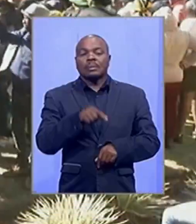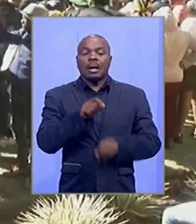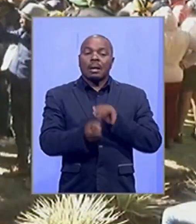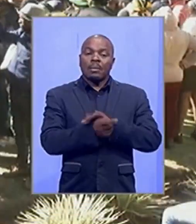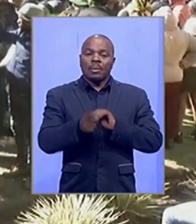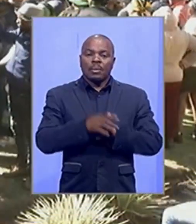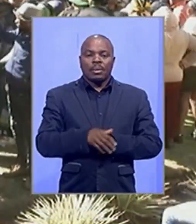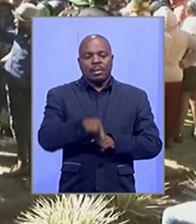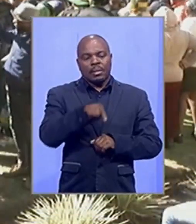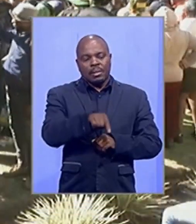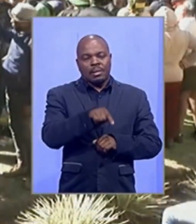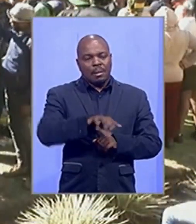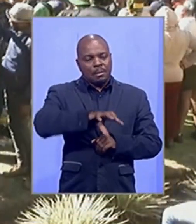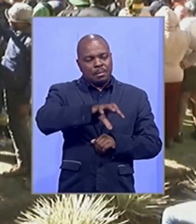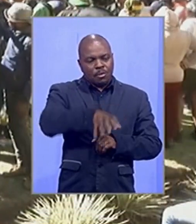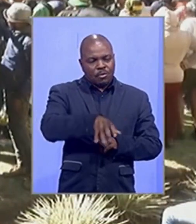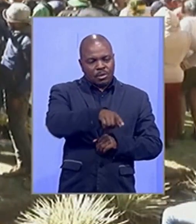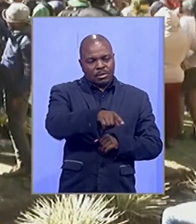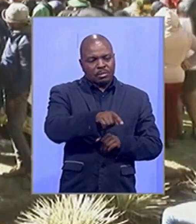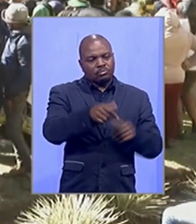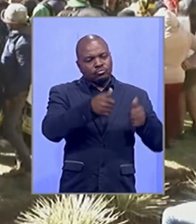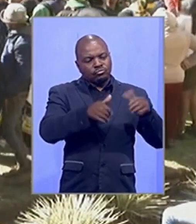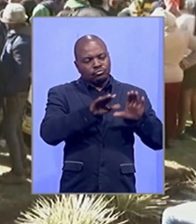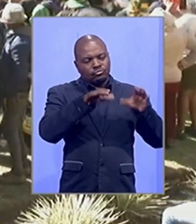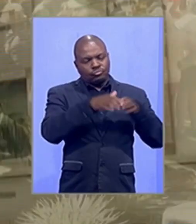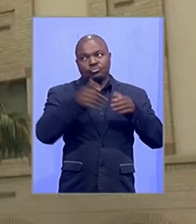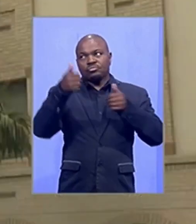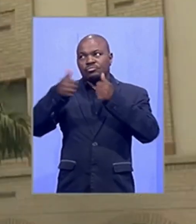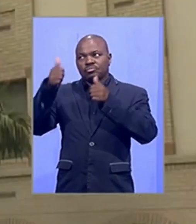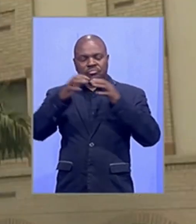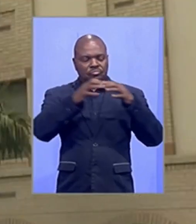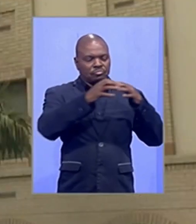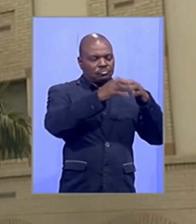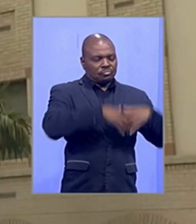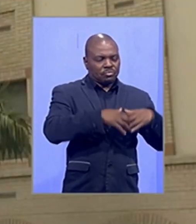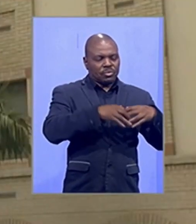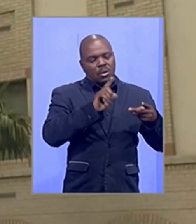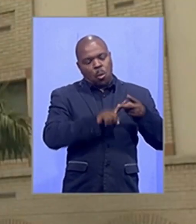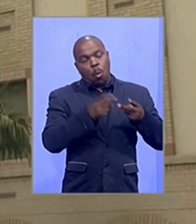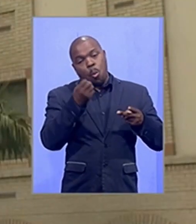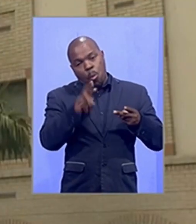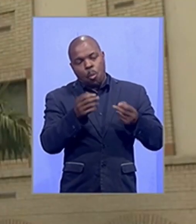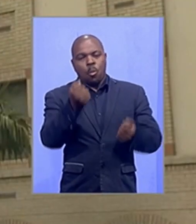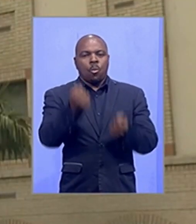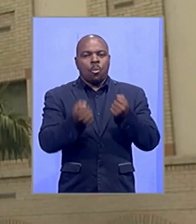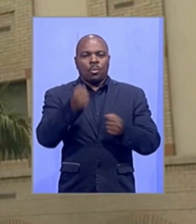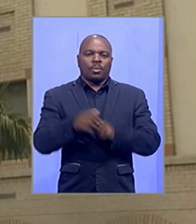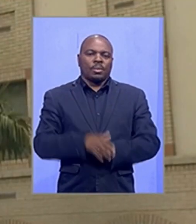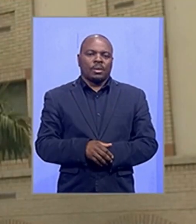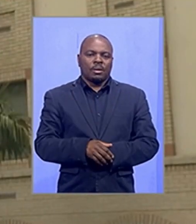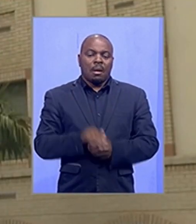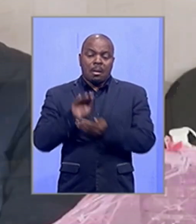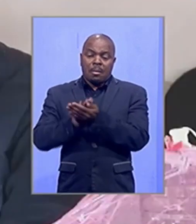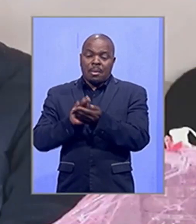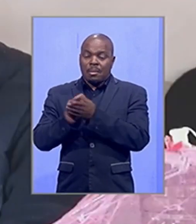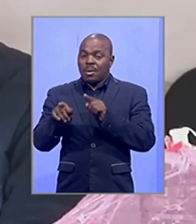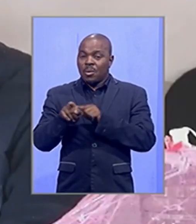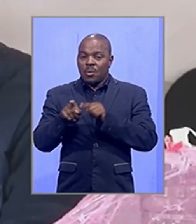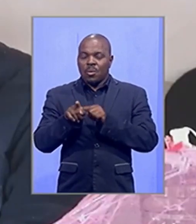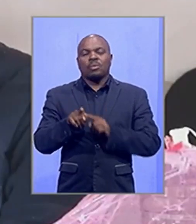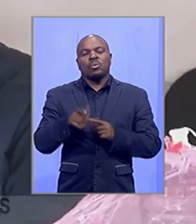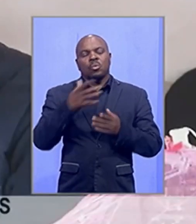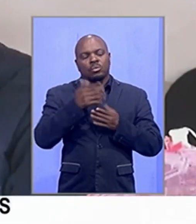khuduthamaga profense e ne phatlhaladiwa ke boeteledipele jwa lekoko kana dikgotlatshekelo. Magashule ke ene a kokometseng